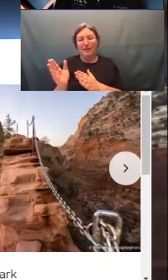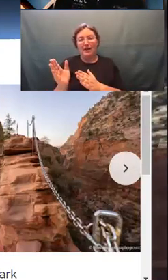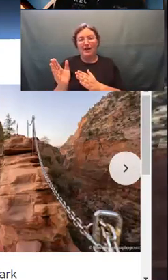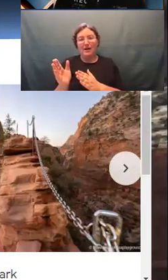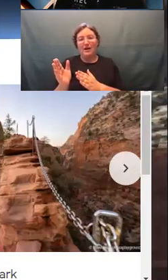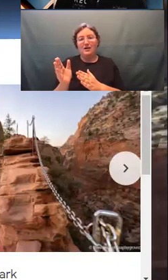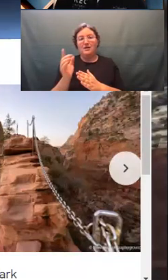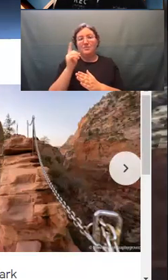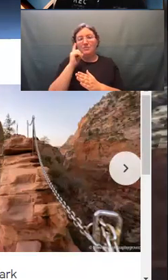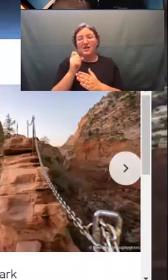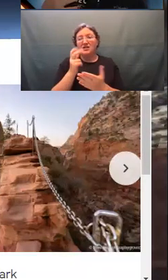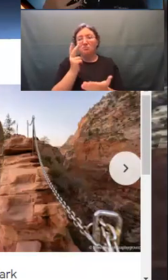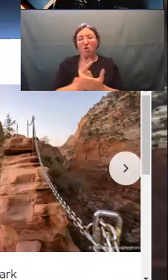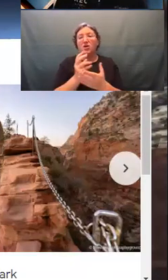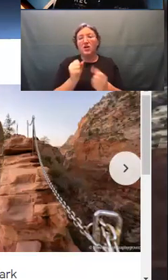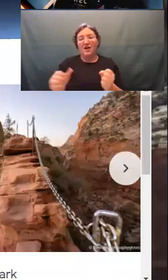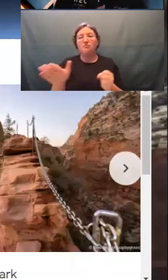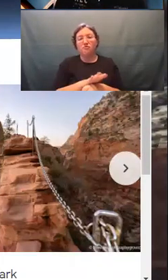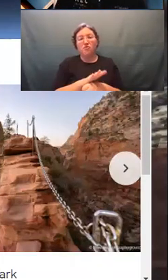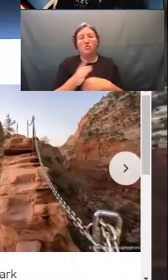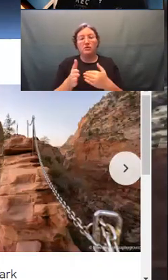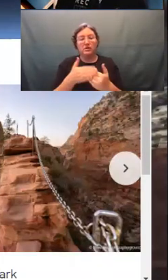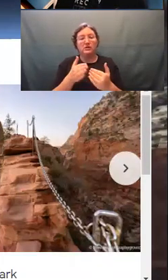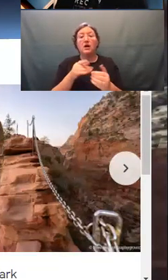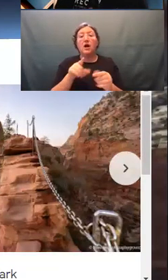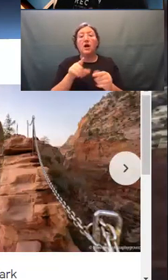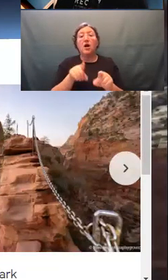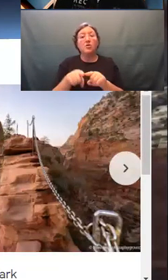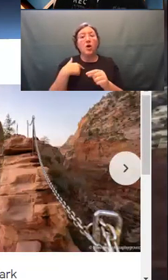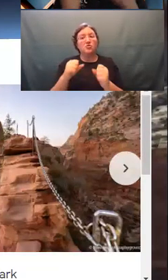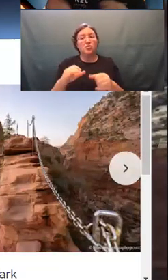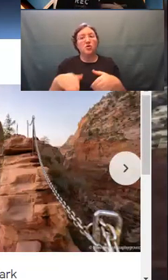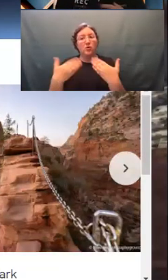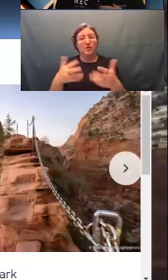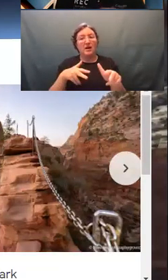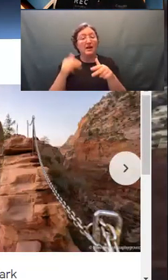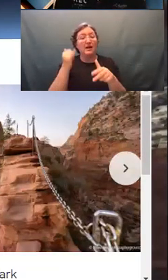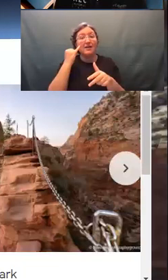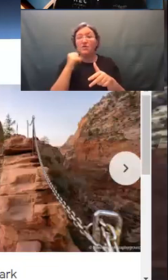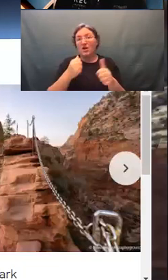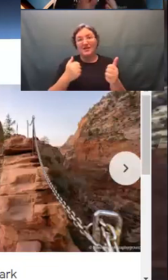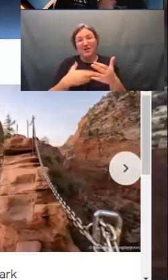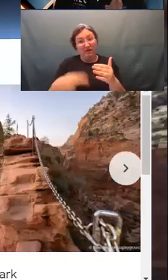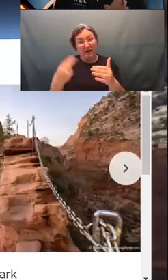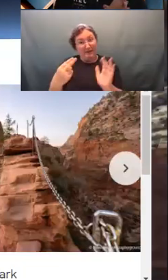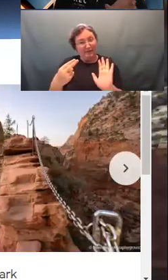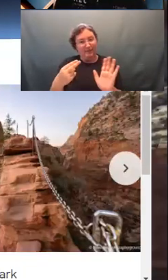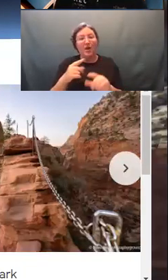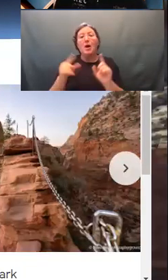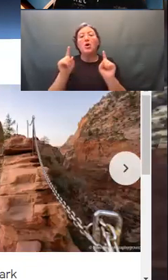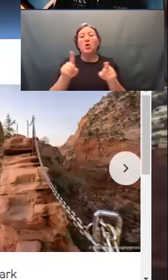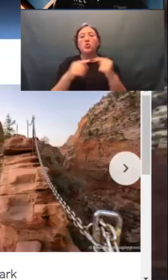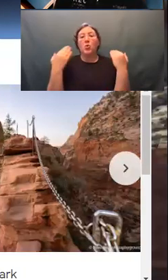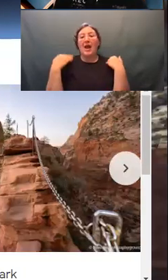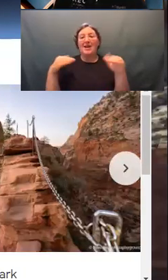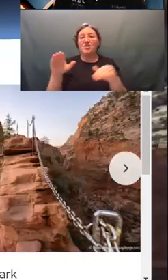parking plans ahead of time. And one of the hikes that I would highly recommend you check out if you're not scared of heights is Angel's Landing.